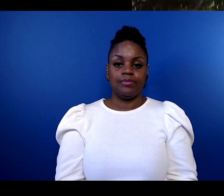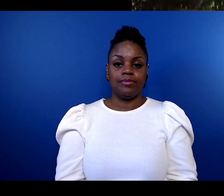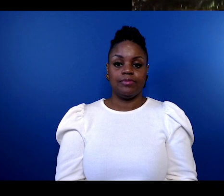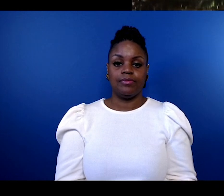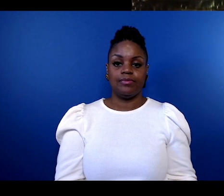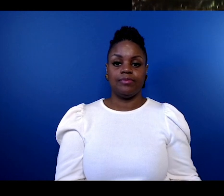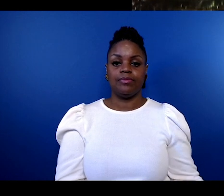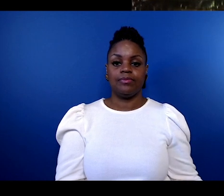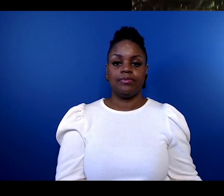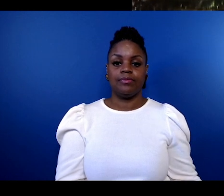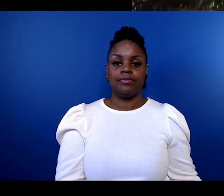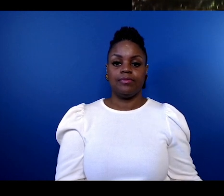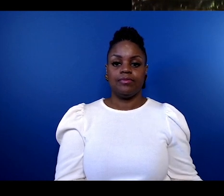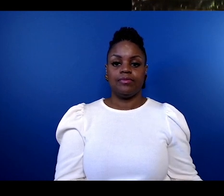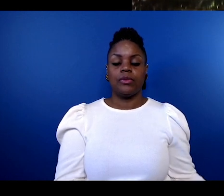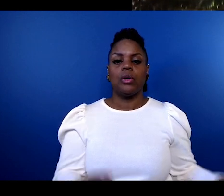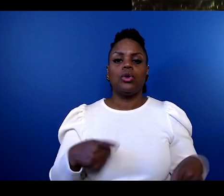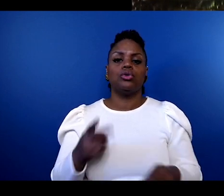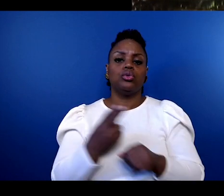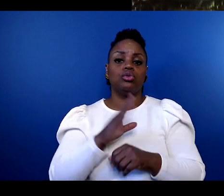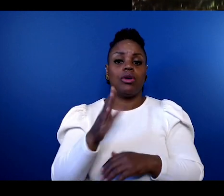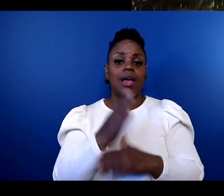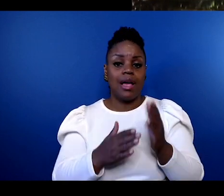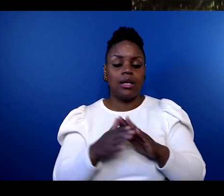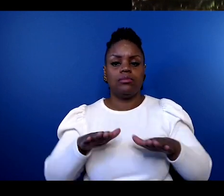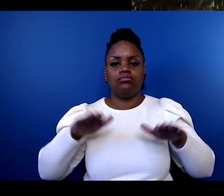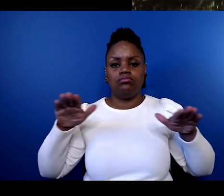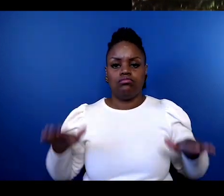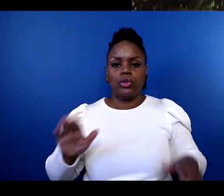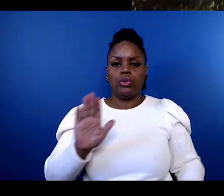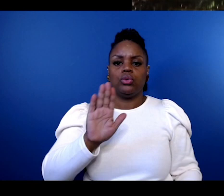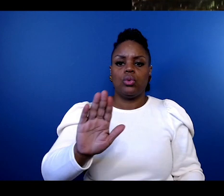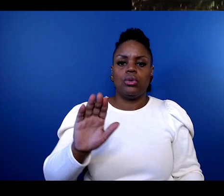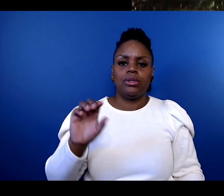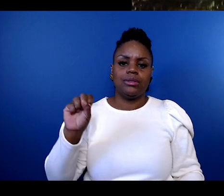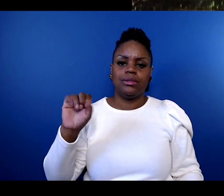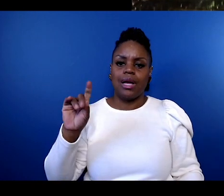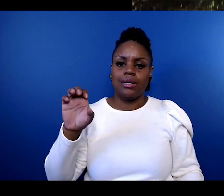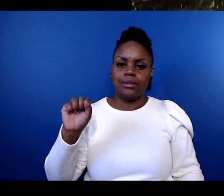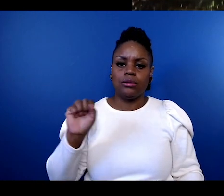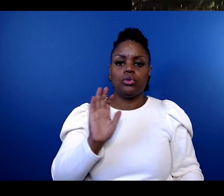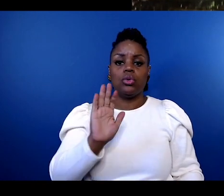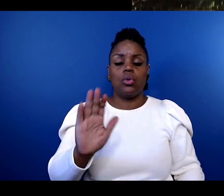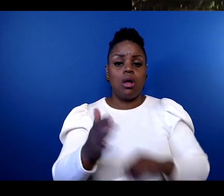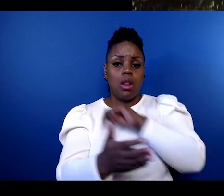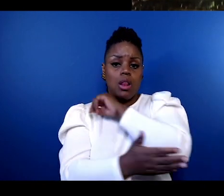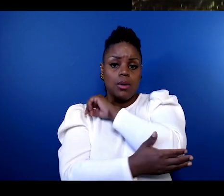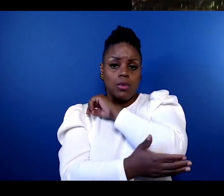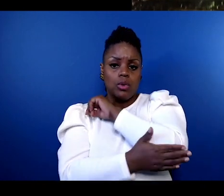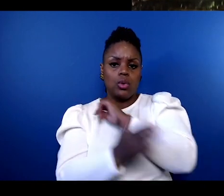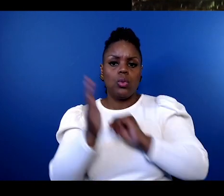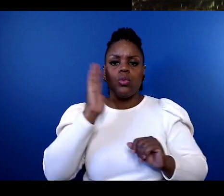We're going to stretch the arms overhead. Stretch the fingers out and away from one another. And